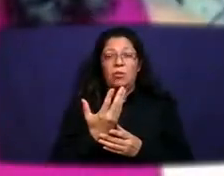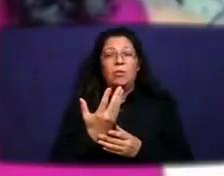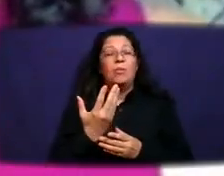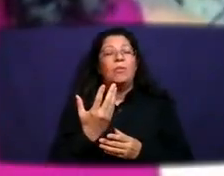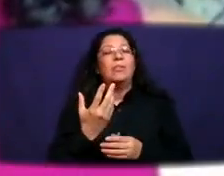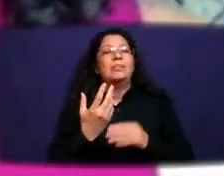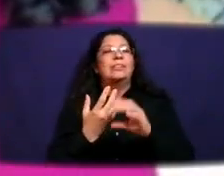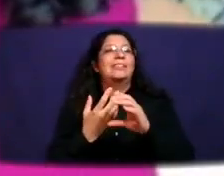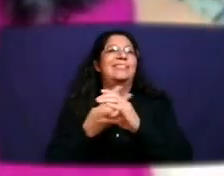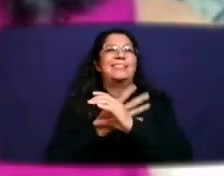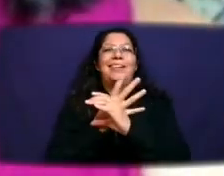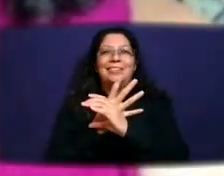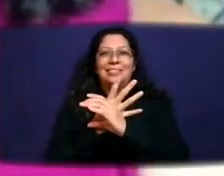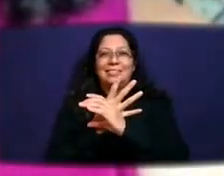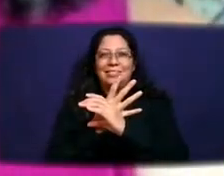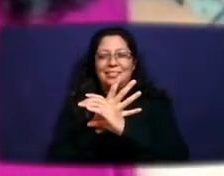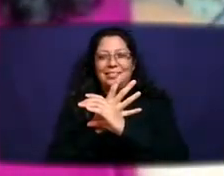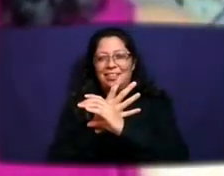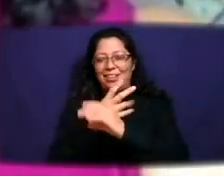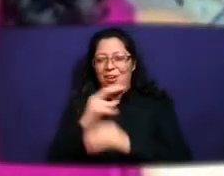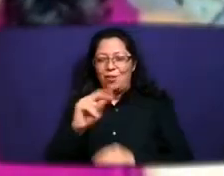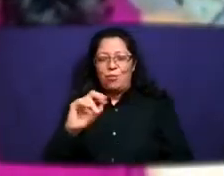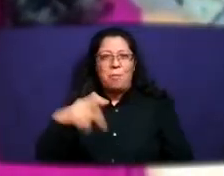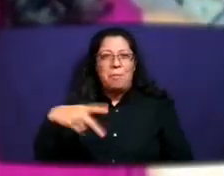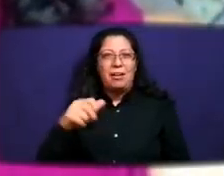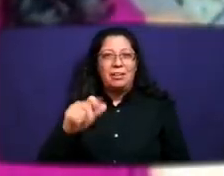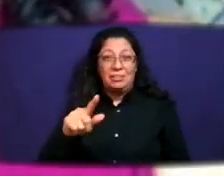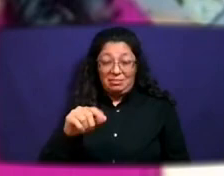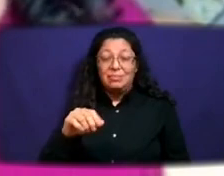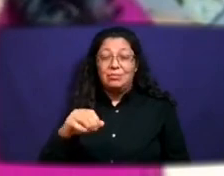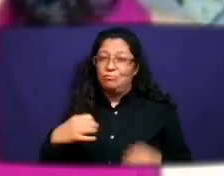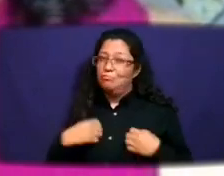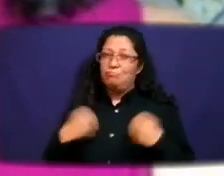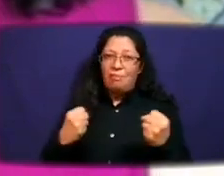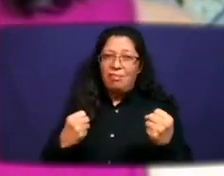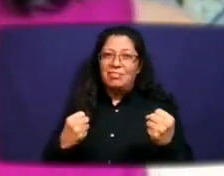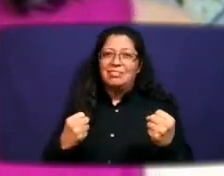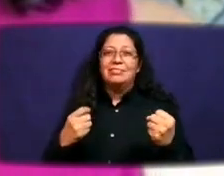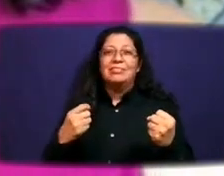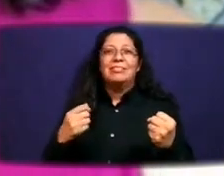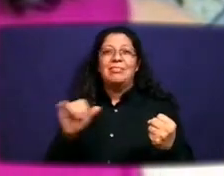siete guerrilleros, Nopal is strong and independent.